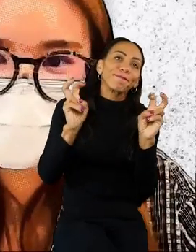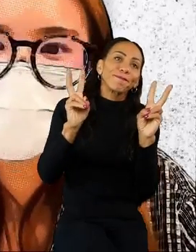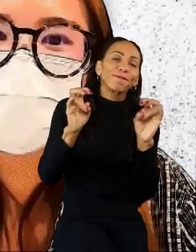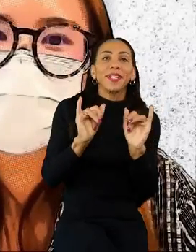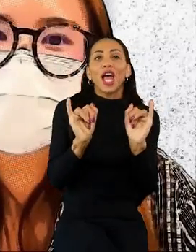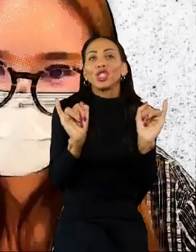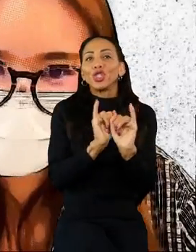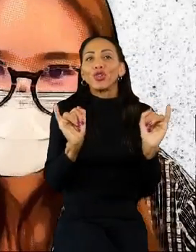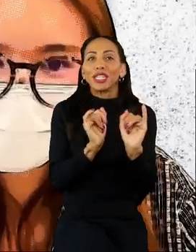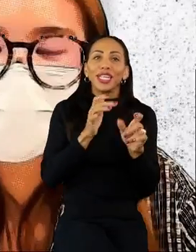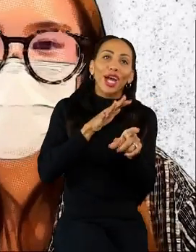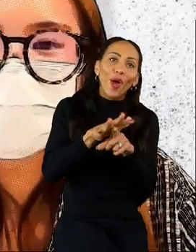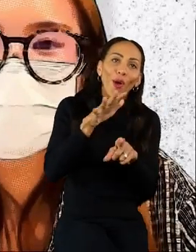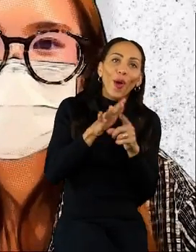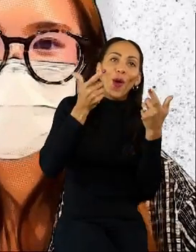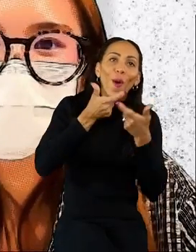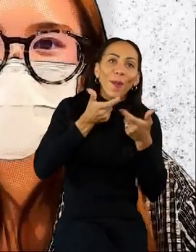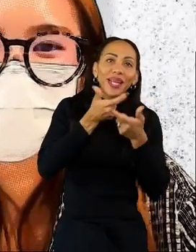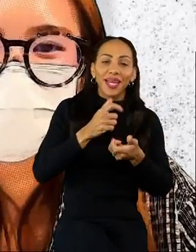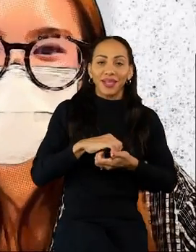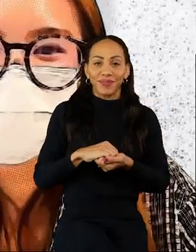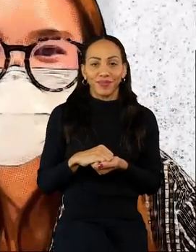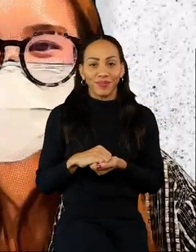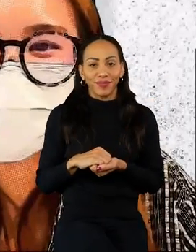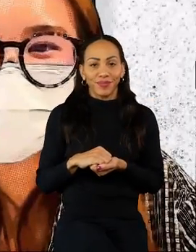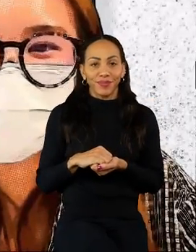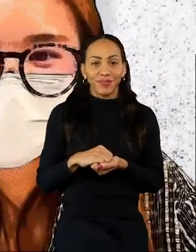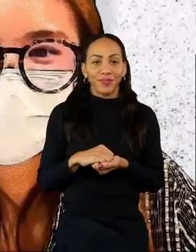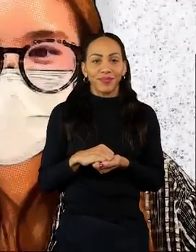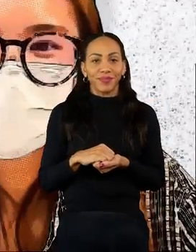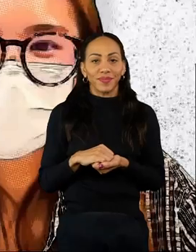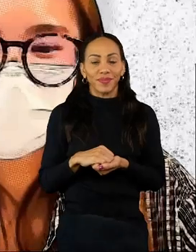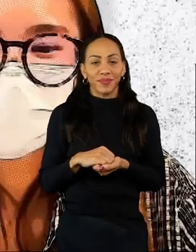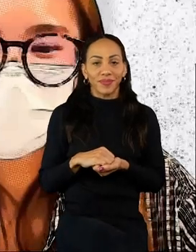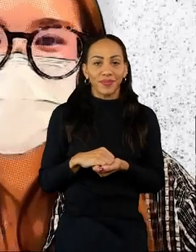I describe it as a tragic comedy, I guess. That's a good way to put it.